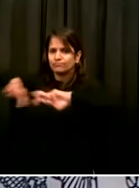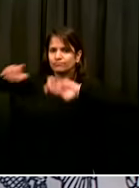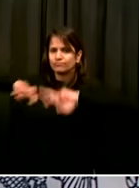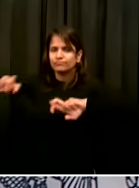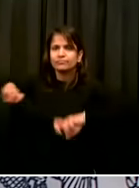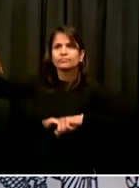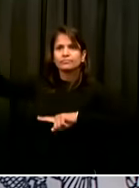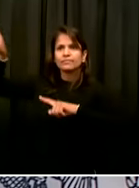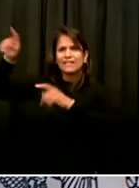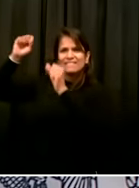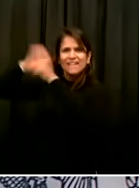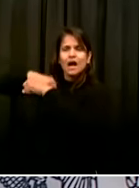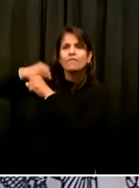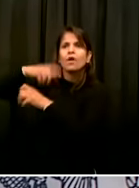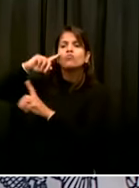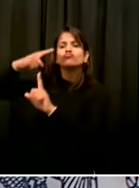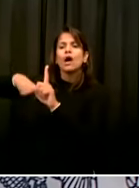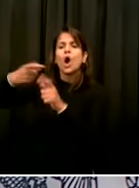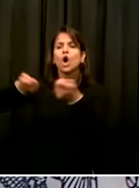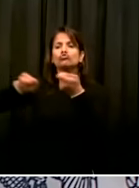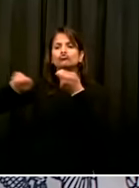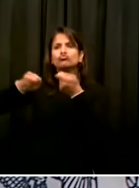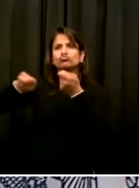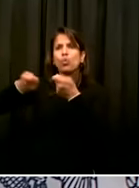confident they will help us continue to protect tenants.